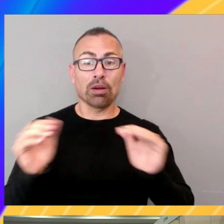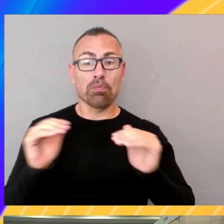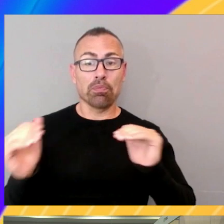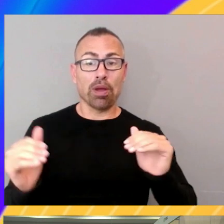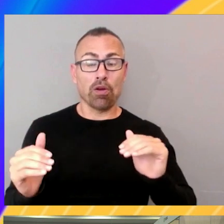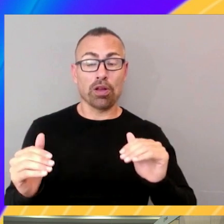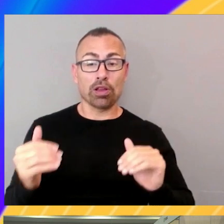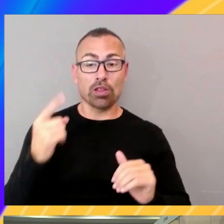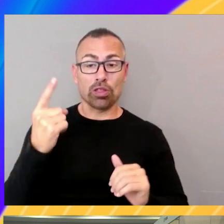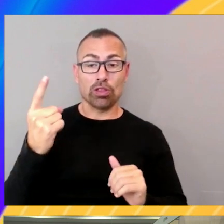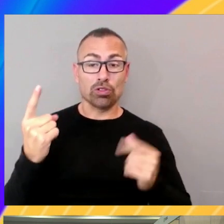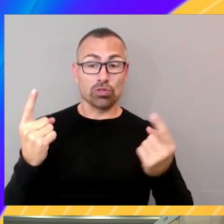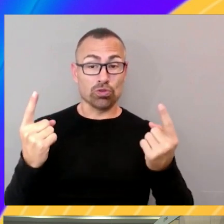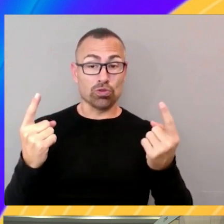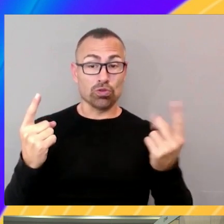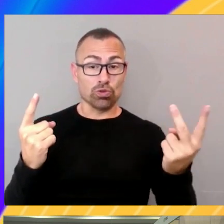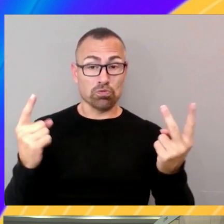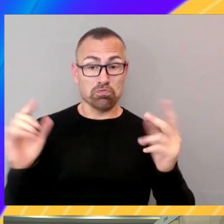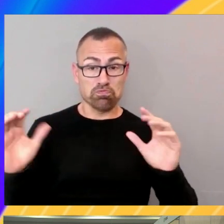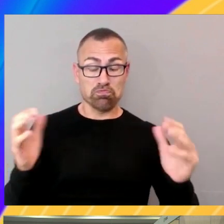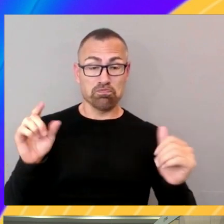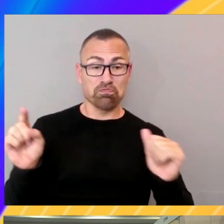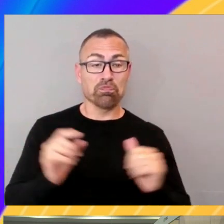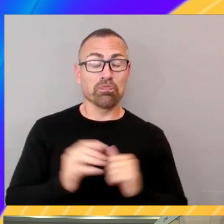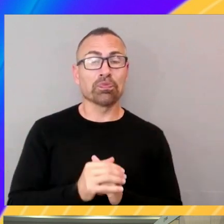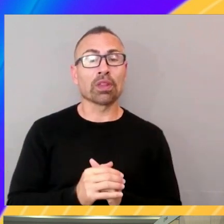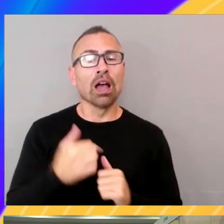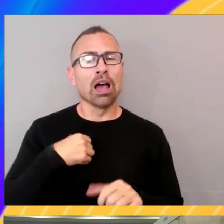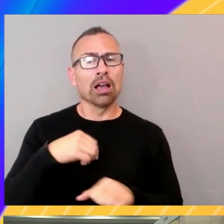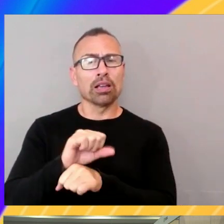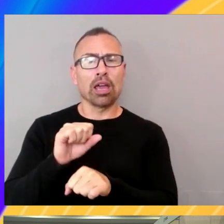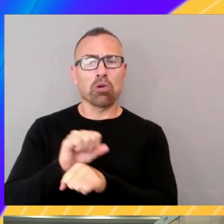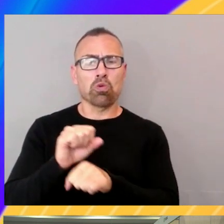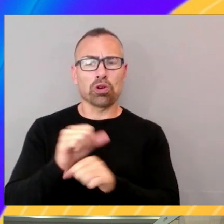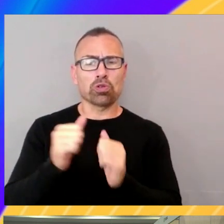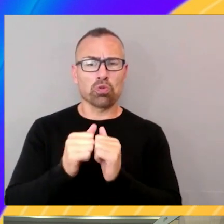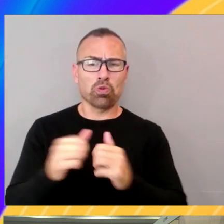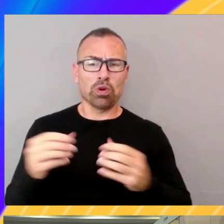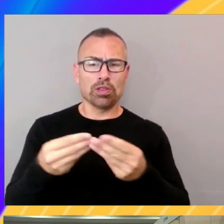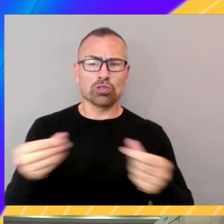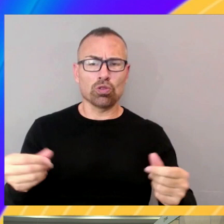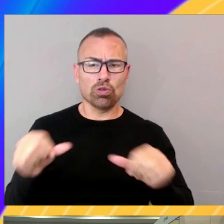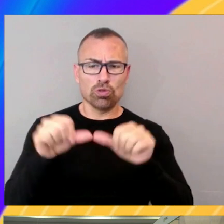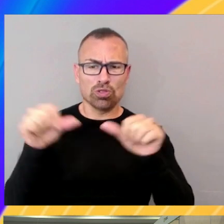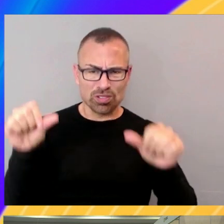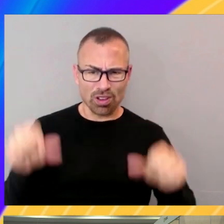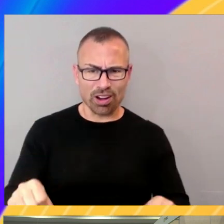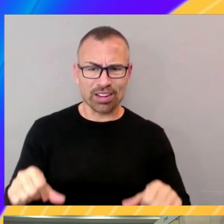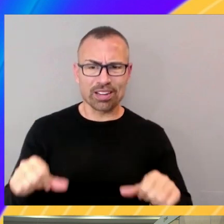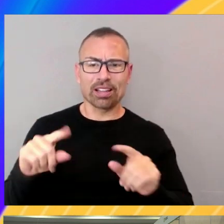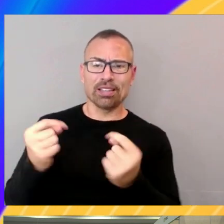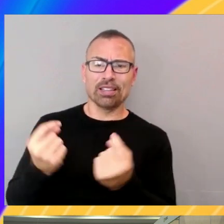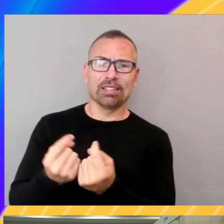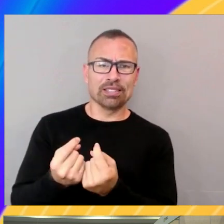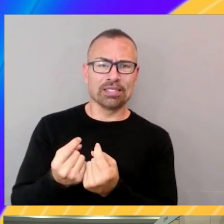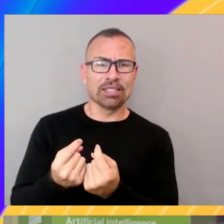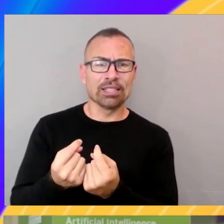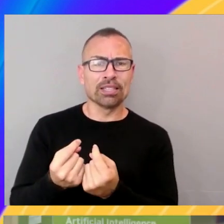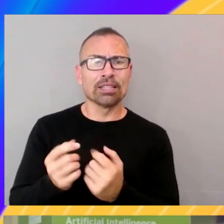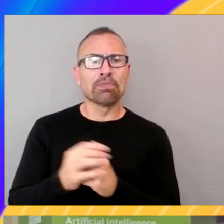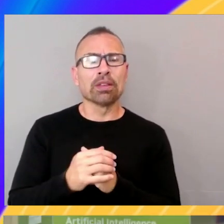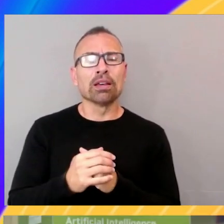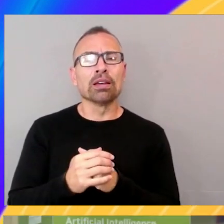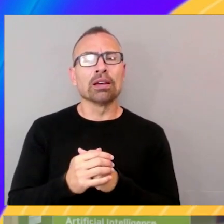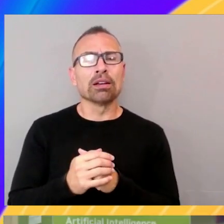row. And our work with the solution architects and the solutions teams were great. They definitely kept us on